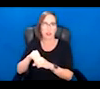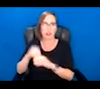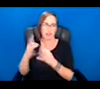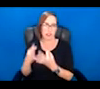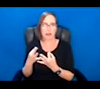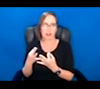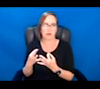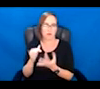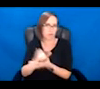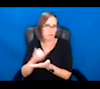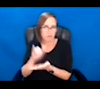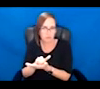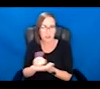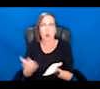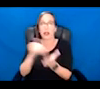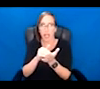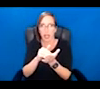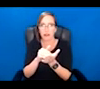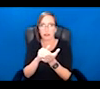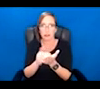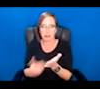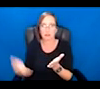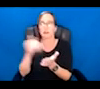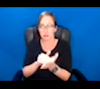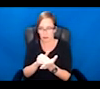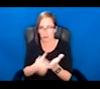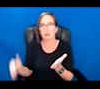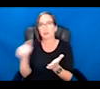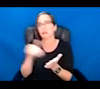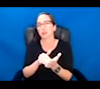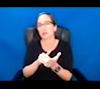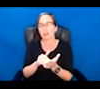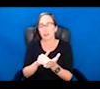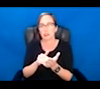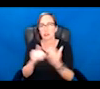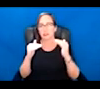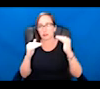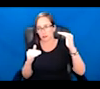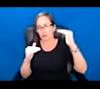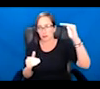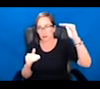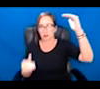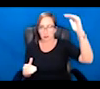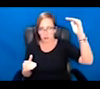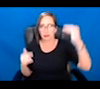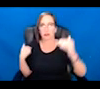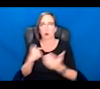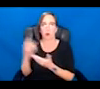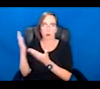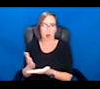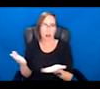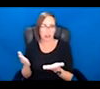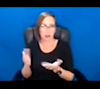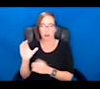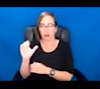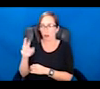again, I don't have to keep saying it over and over again, but we were taken away from what would have been our inherited property, brought here as cargo,